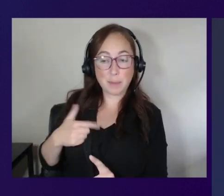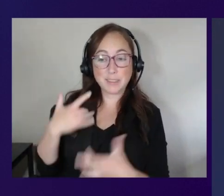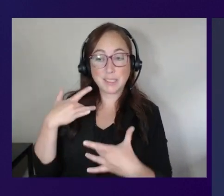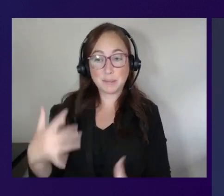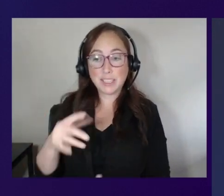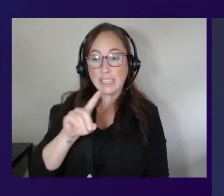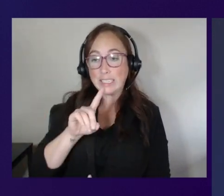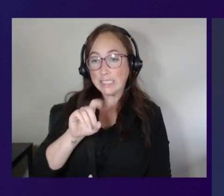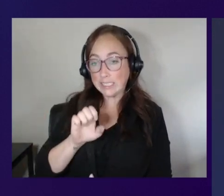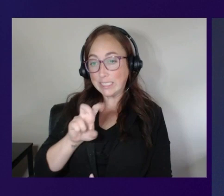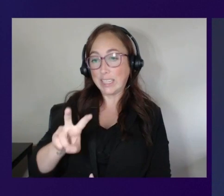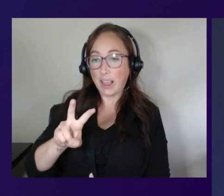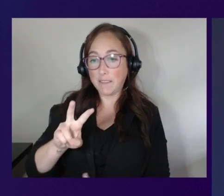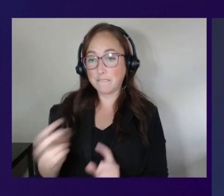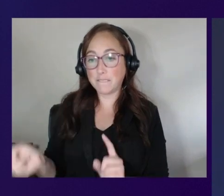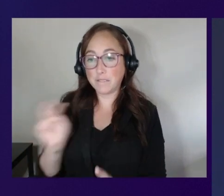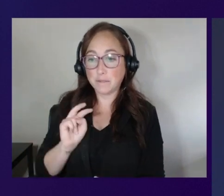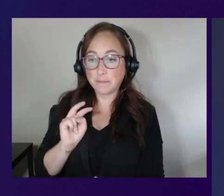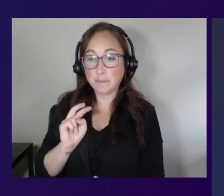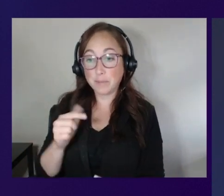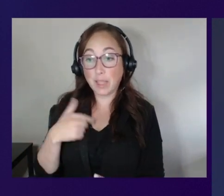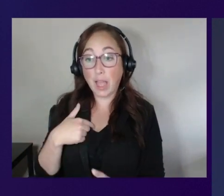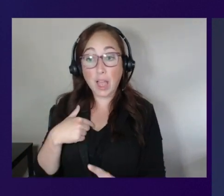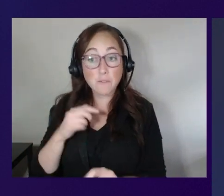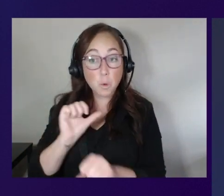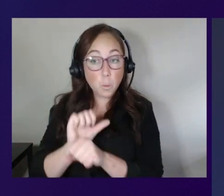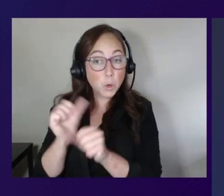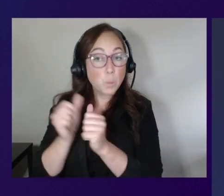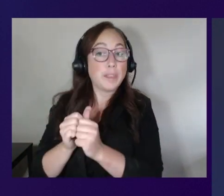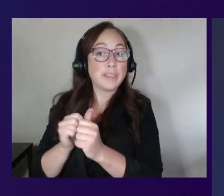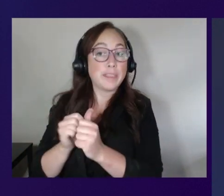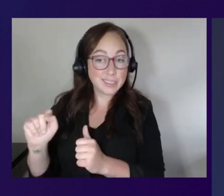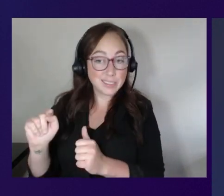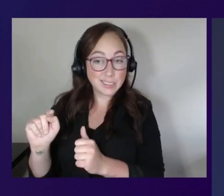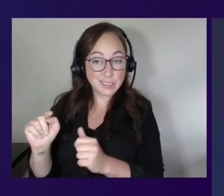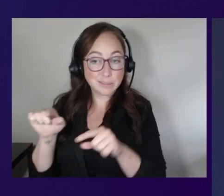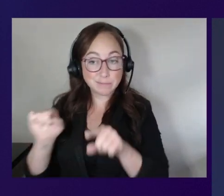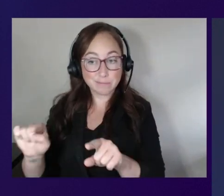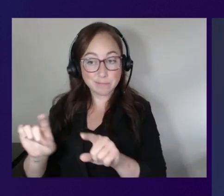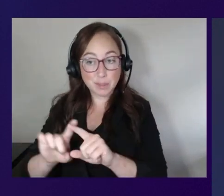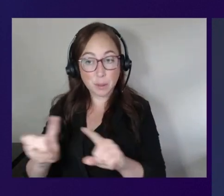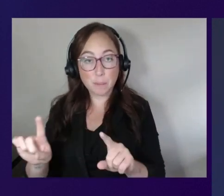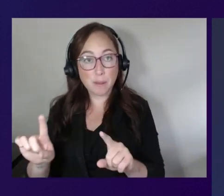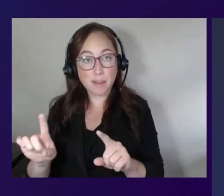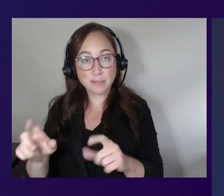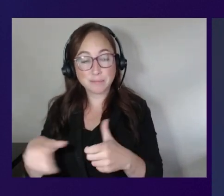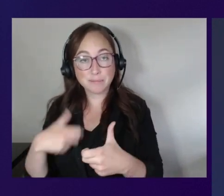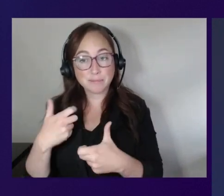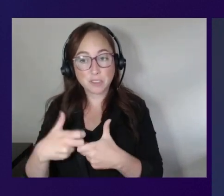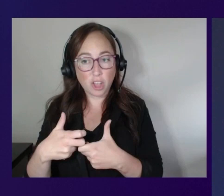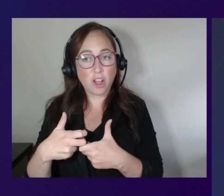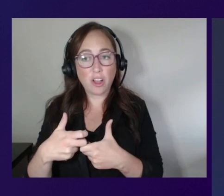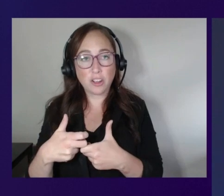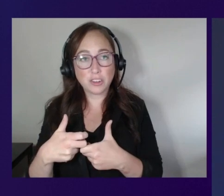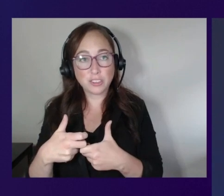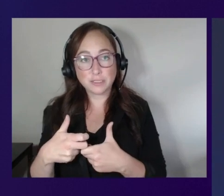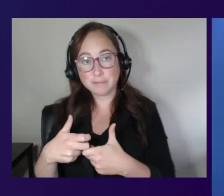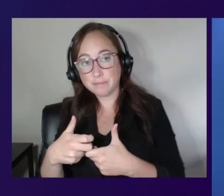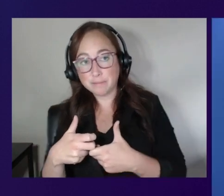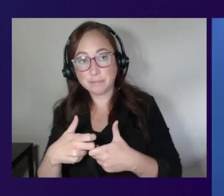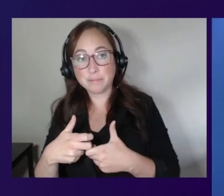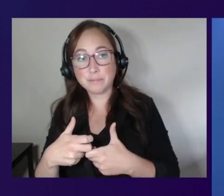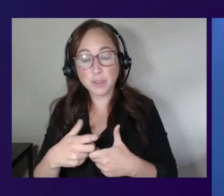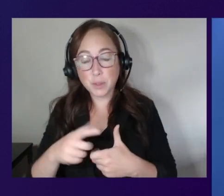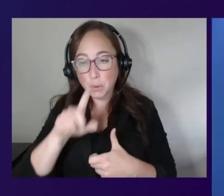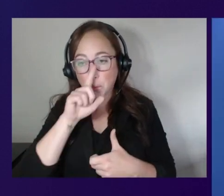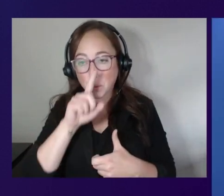of my career, but I've worked alongside a lot of IT pros. And a lot of times it's hard to get into that personalization space because,